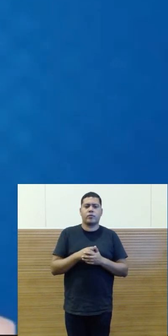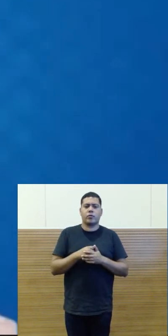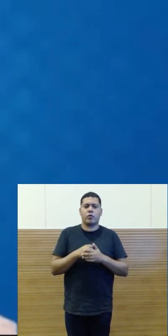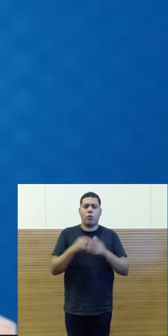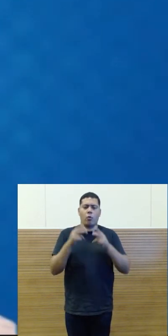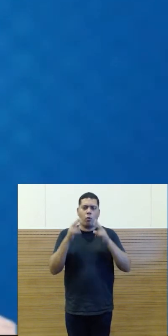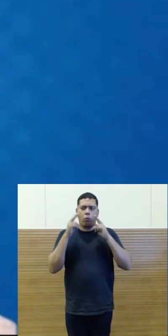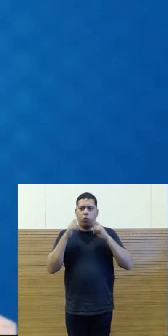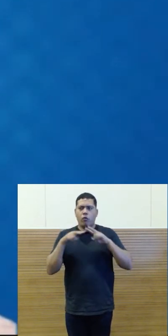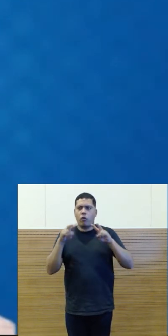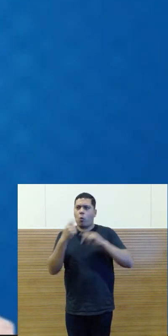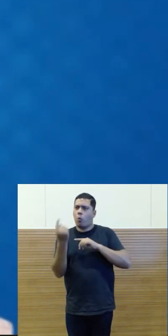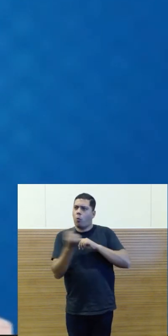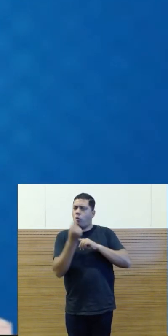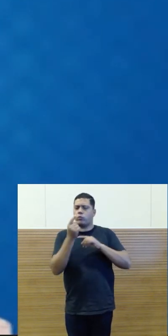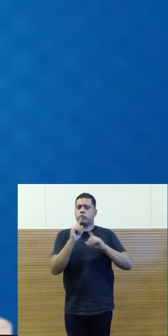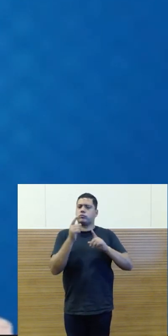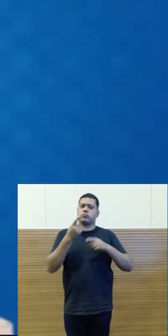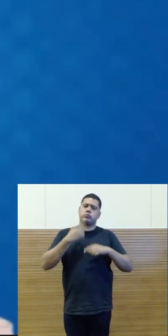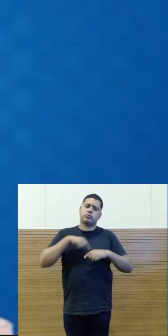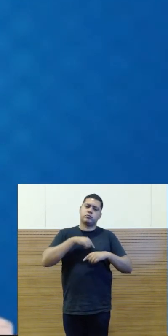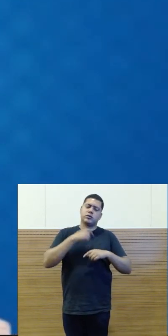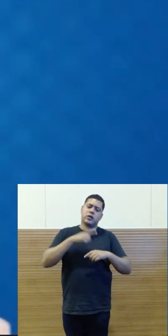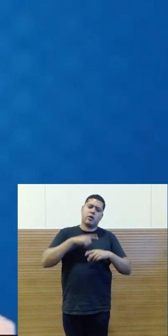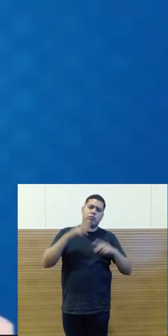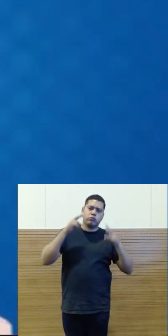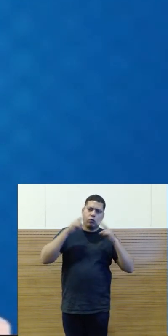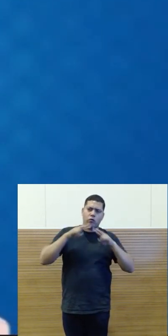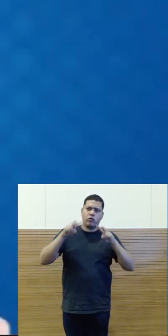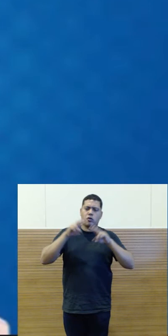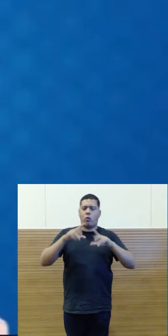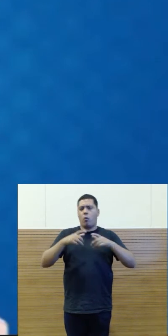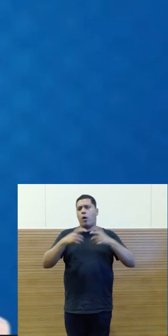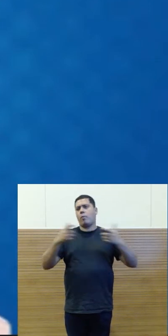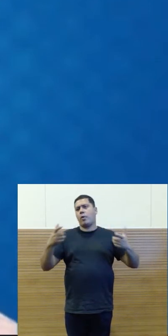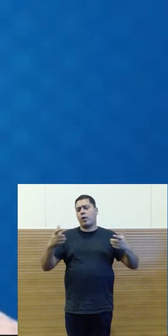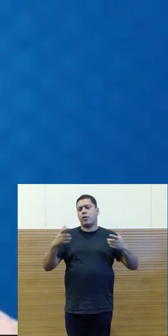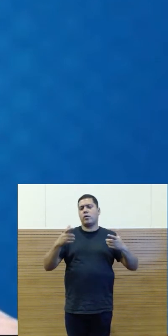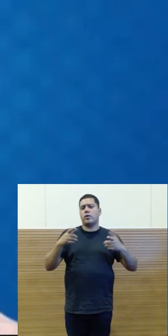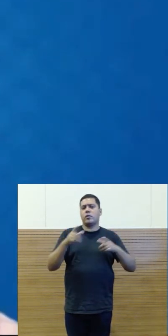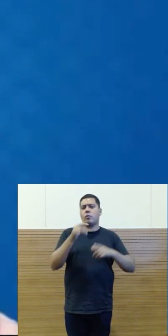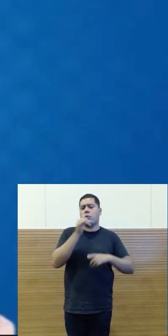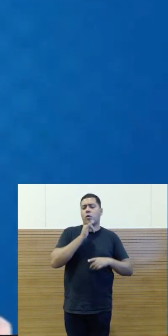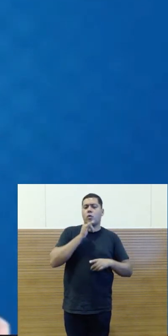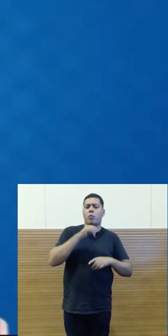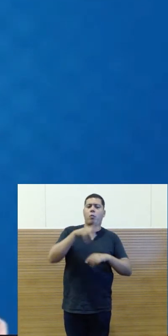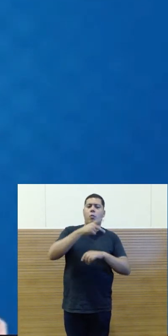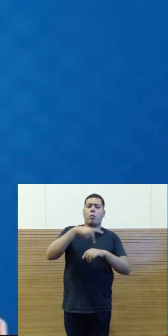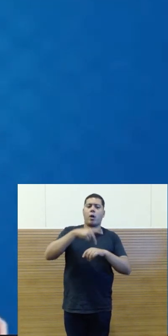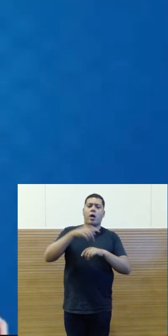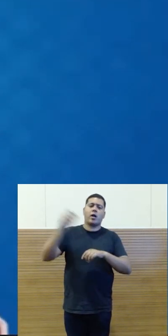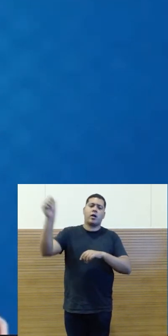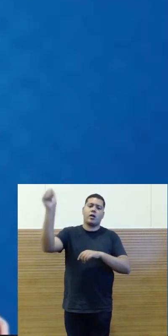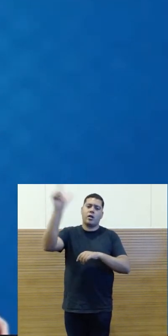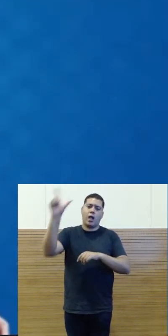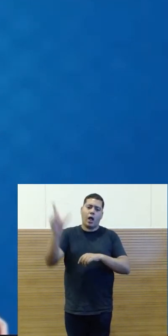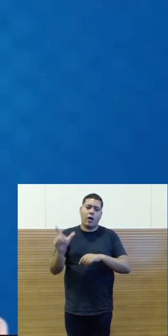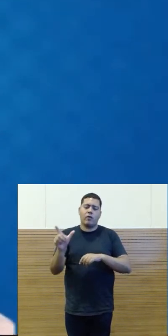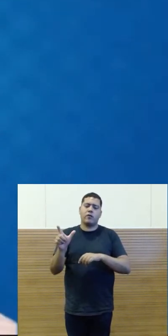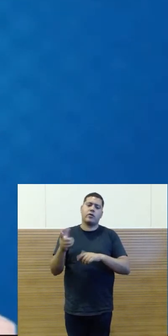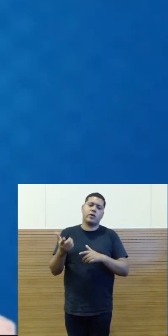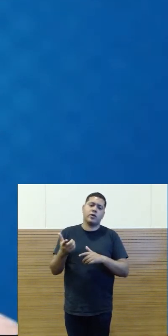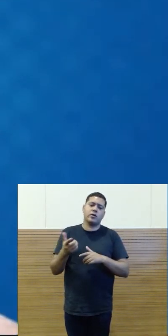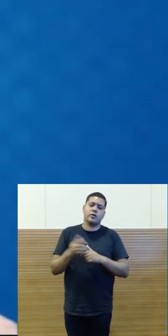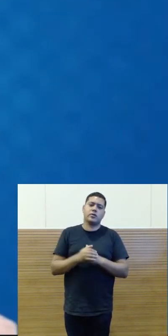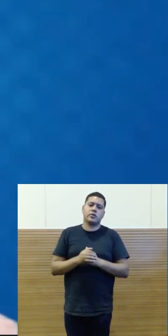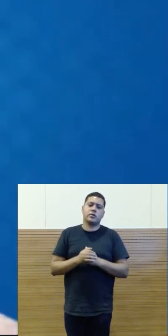We definitely also want, for example, African countries to join. We do have an interest of